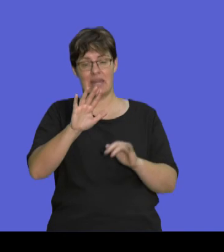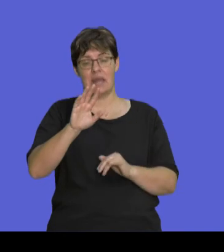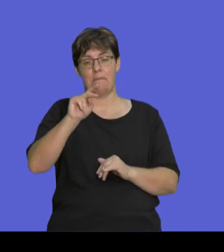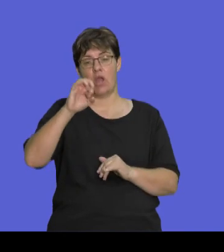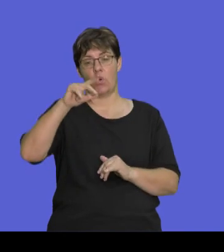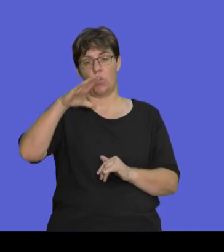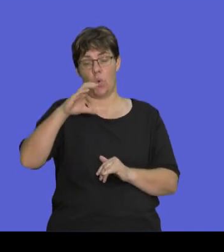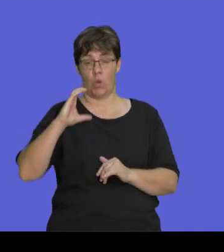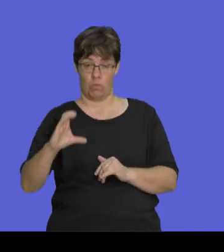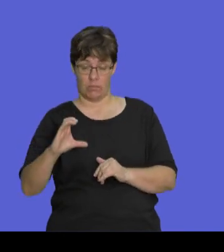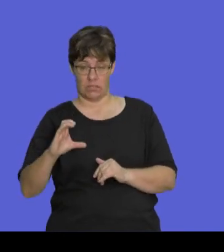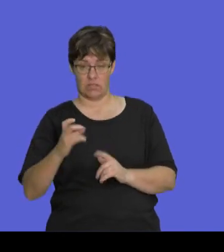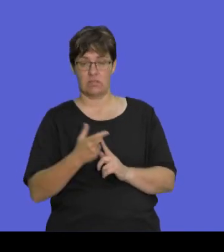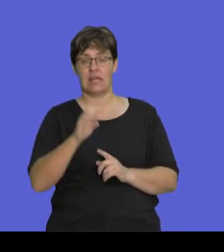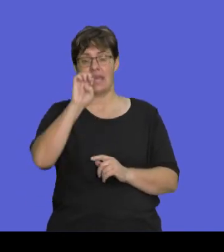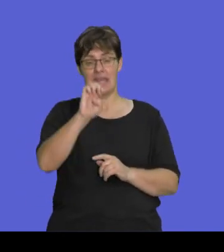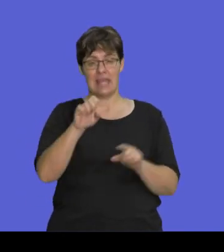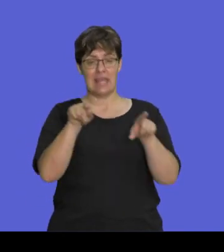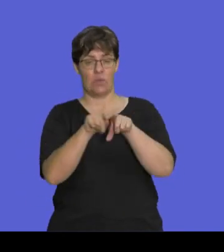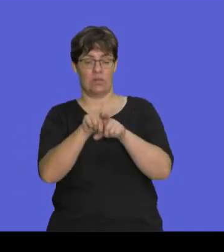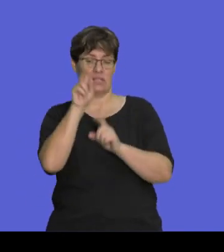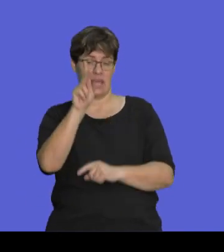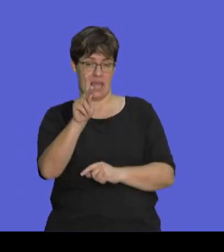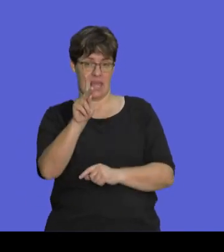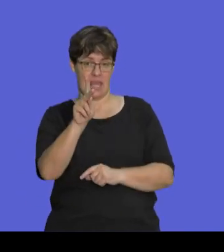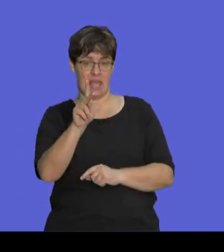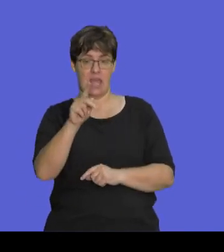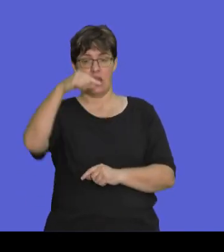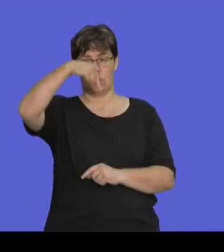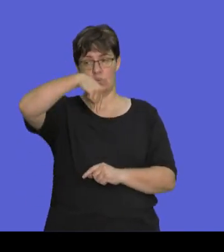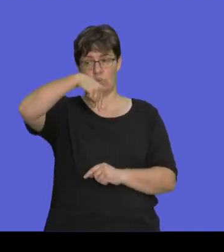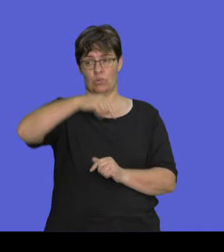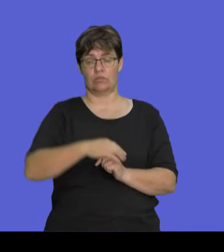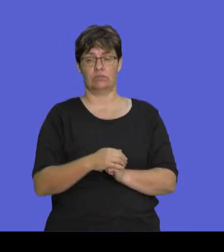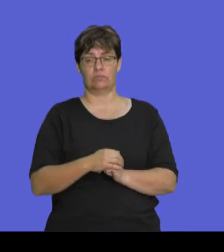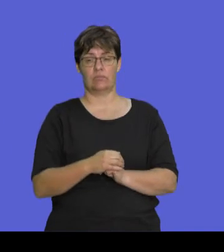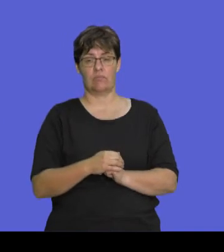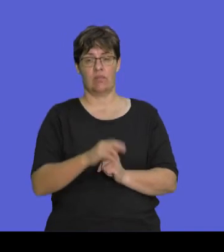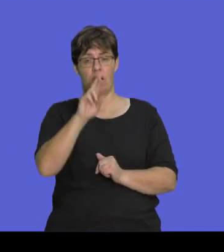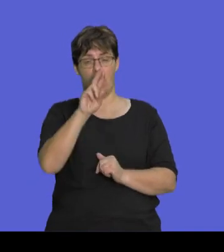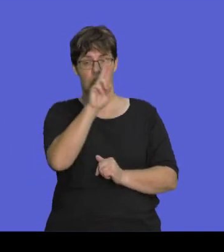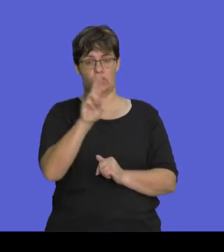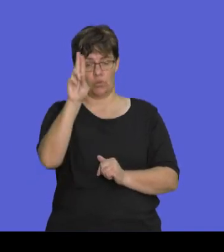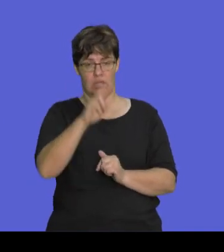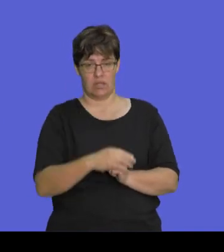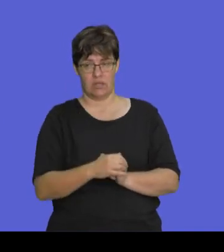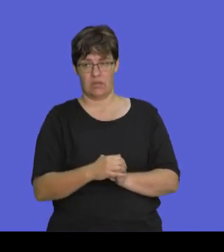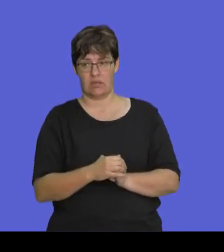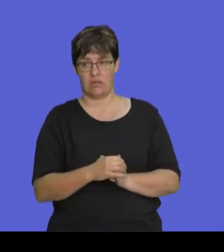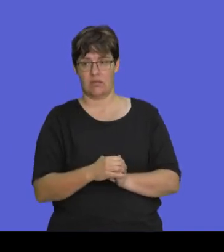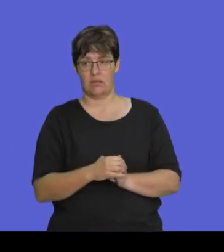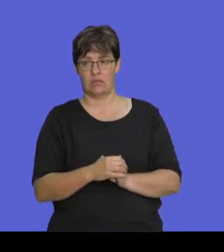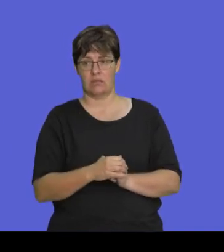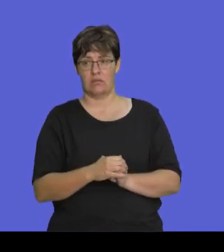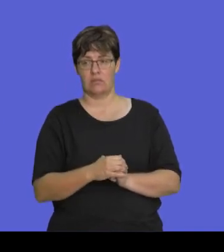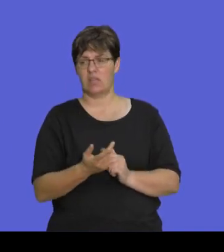microcoulombs, then we would obviously have E is equals to K, Q, right, over R squared. Let's call this